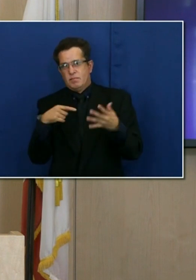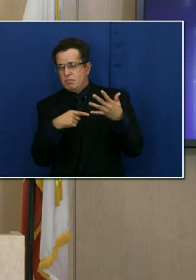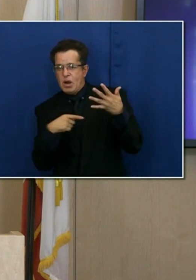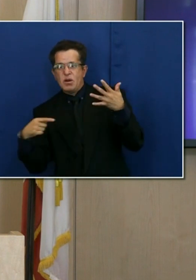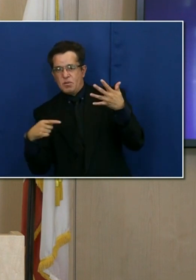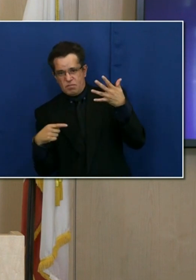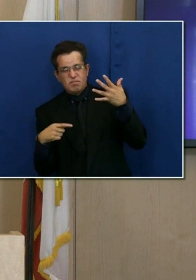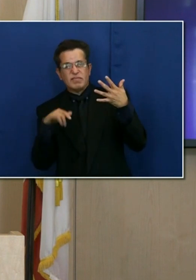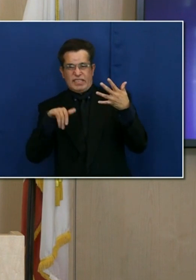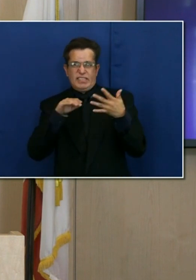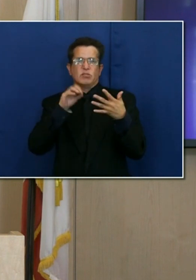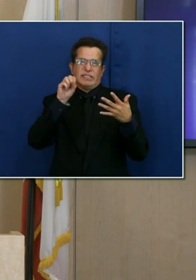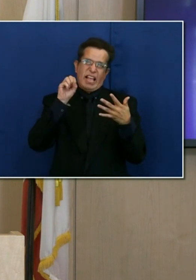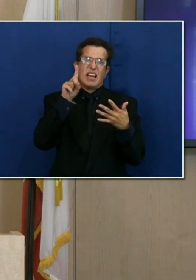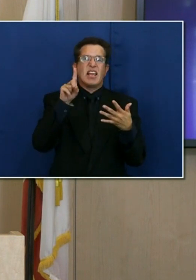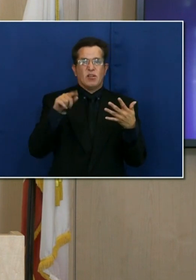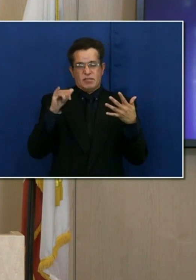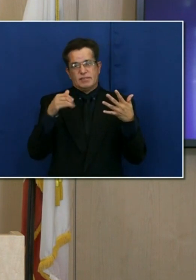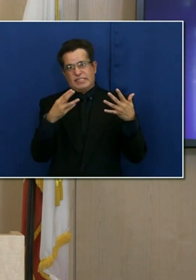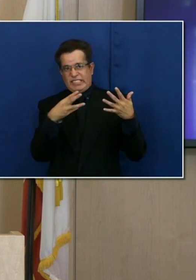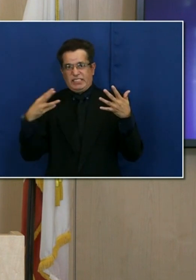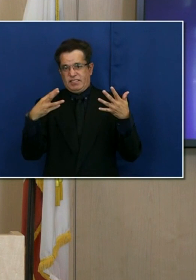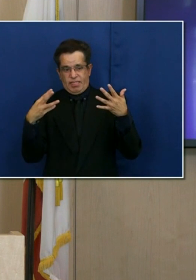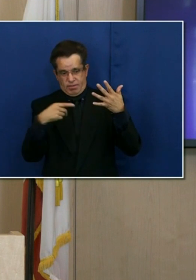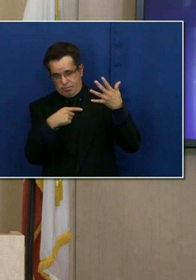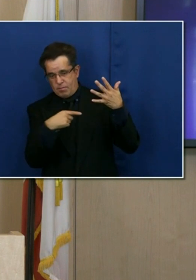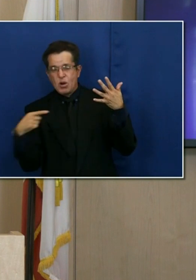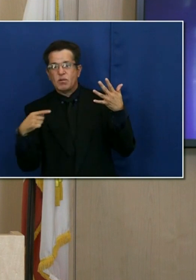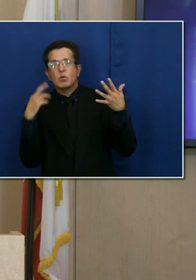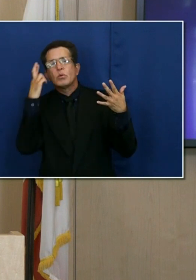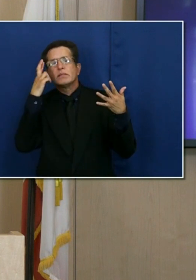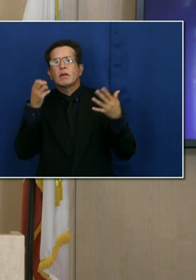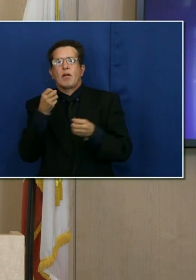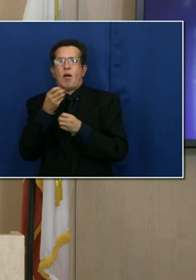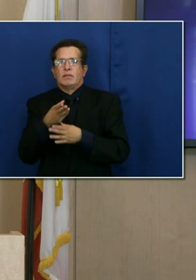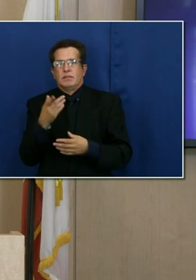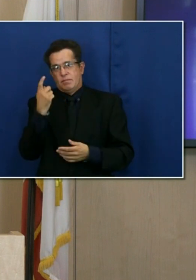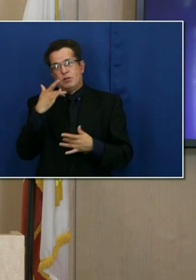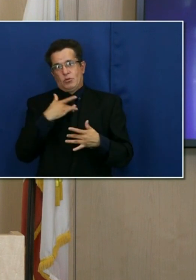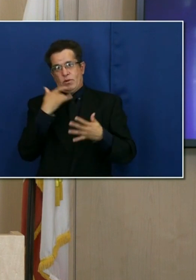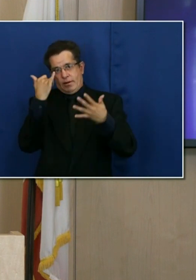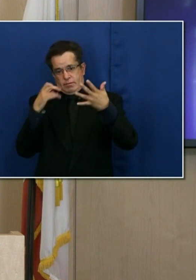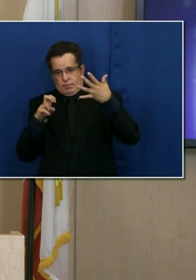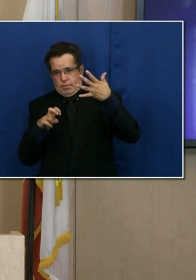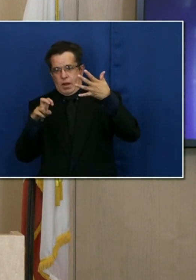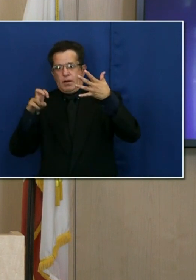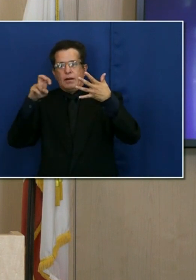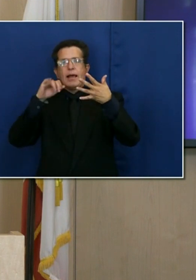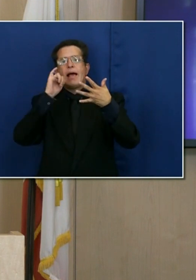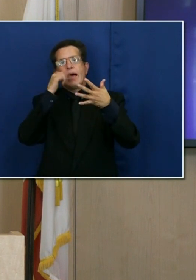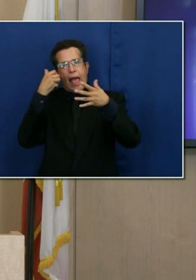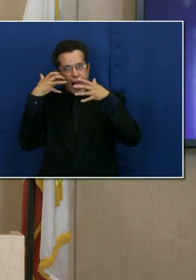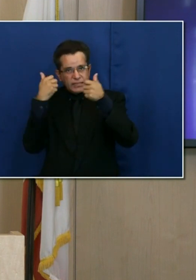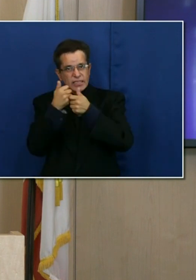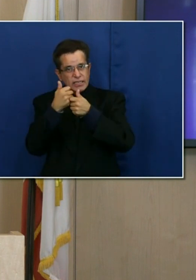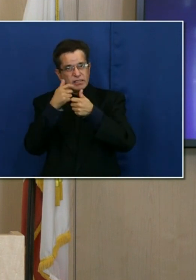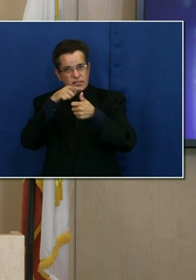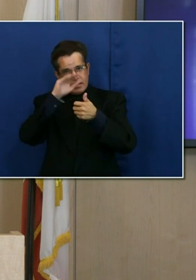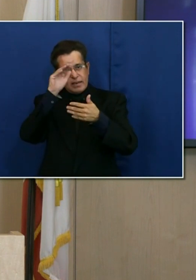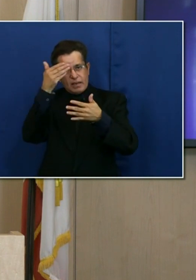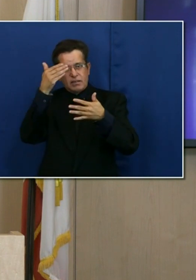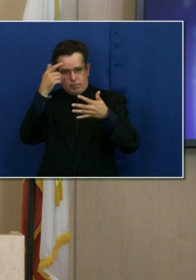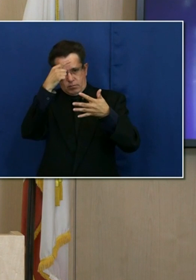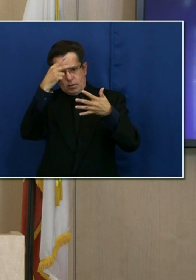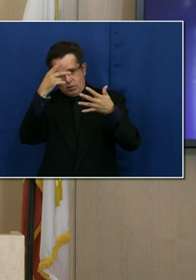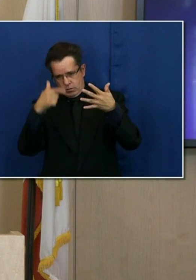COPD. So that's really quite concerning. It's actually rapidly rising on accidents, and I would not be surprised if